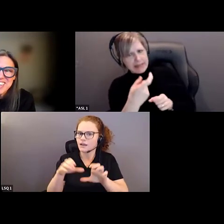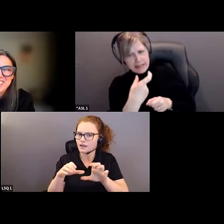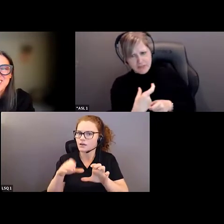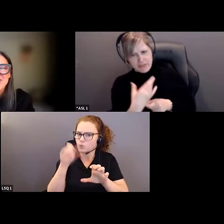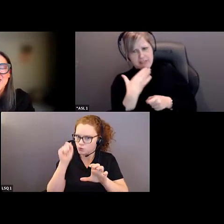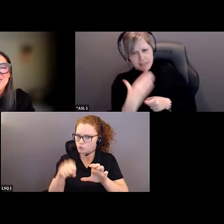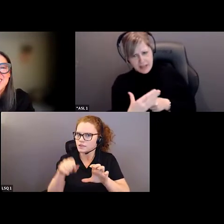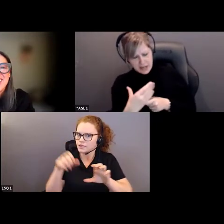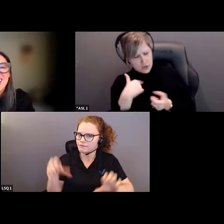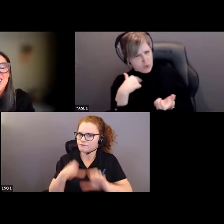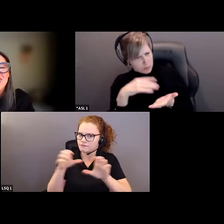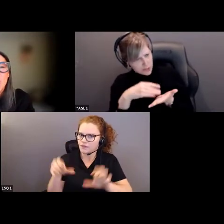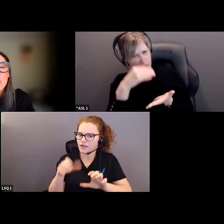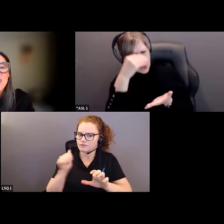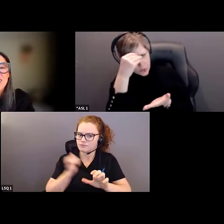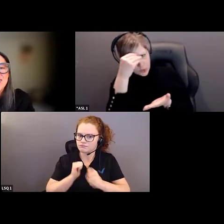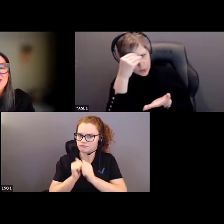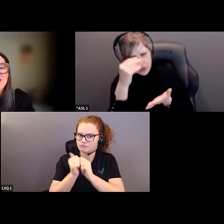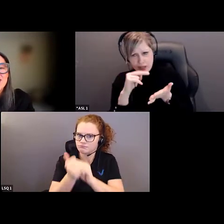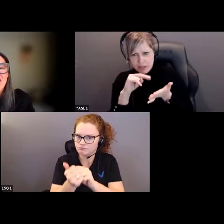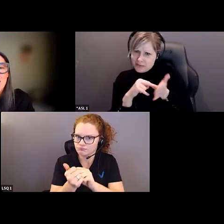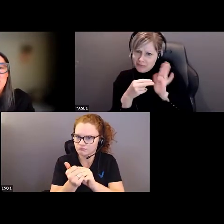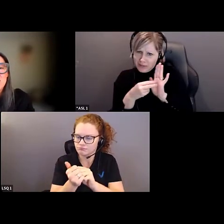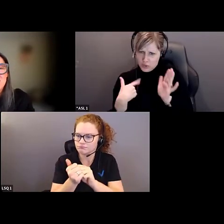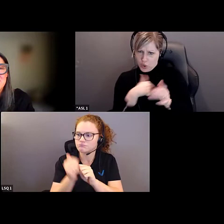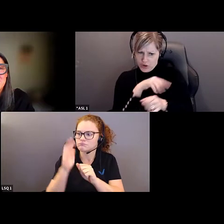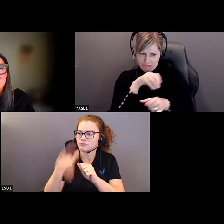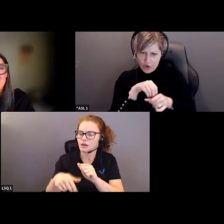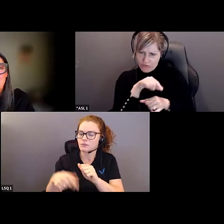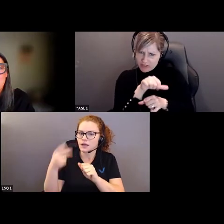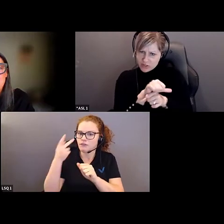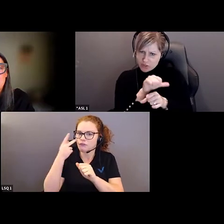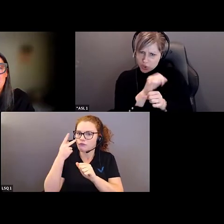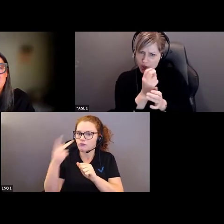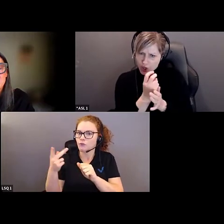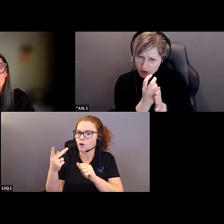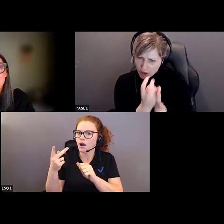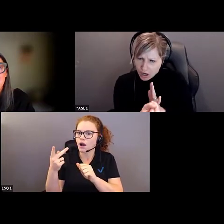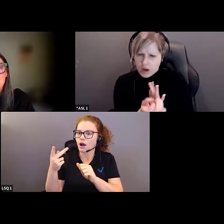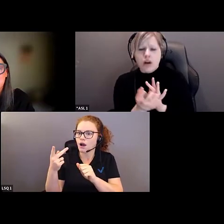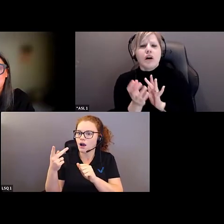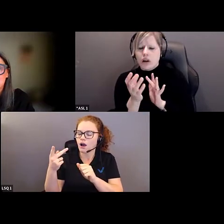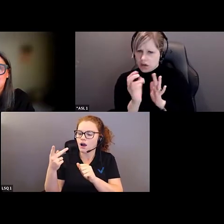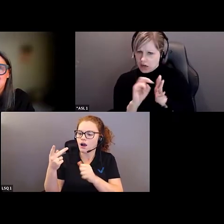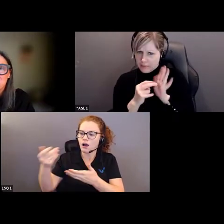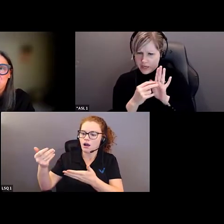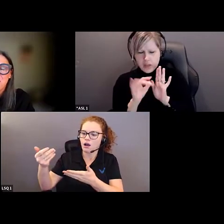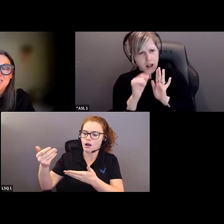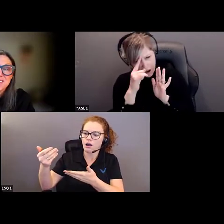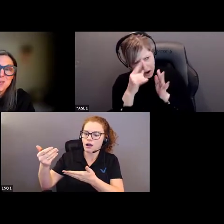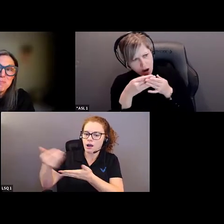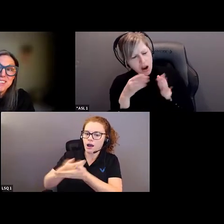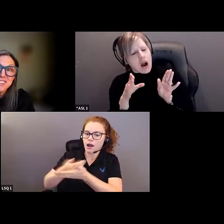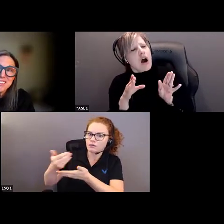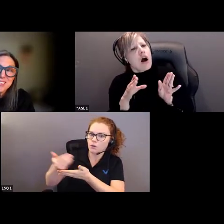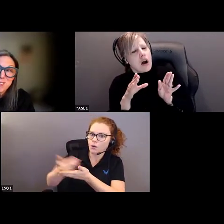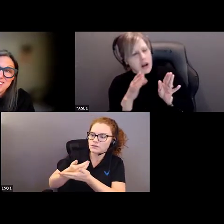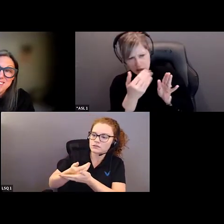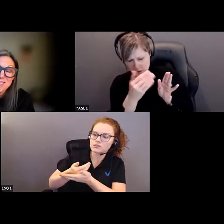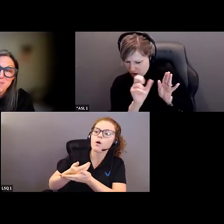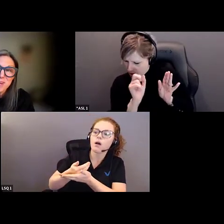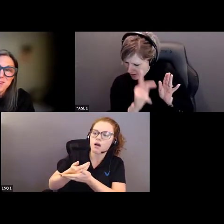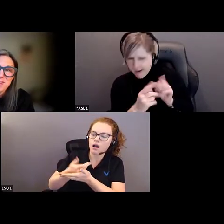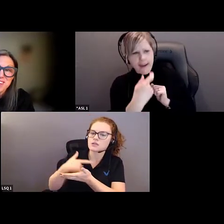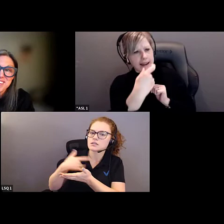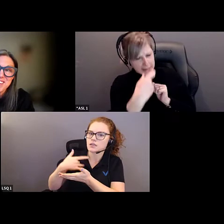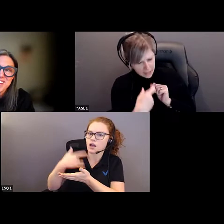work making mistakes, and an opening has just happened. An opening has just happened for us to build